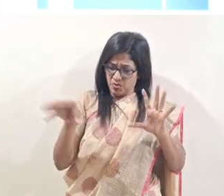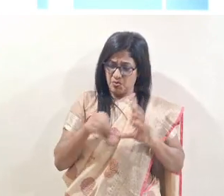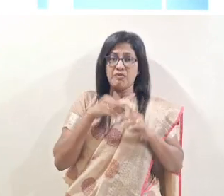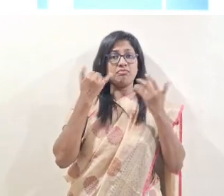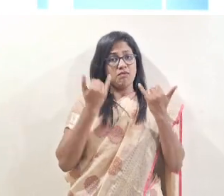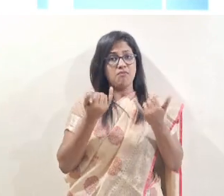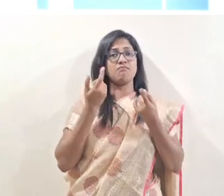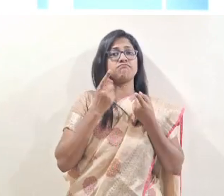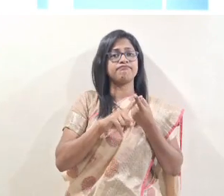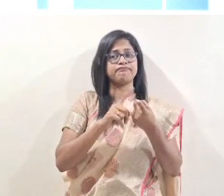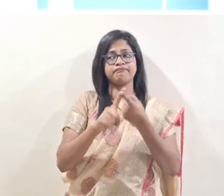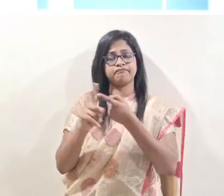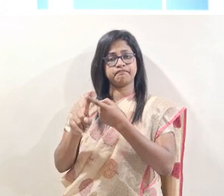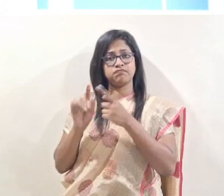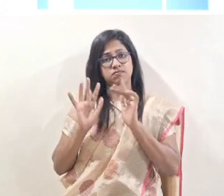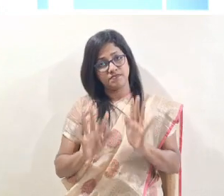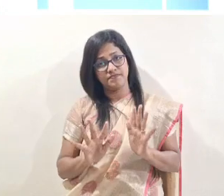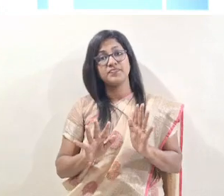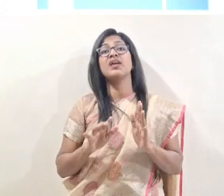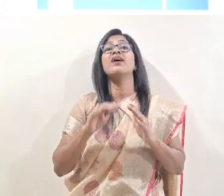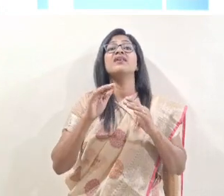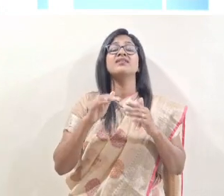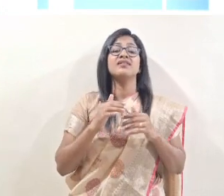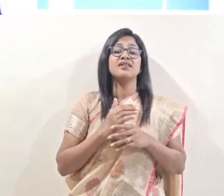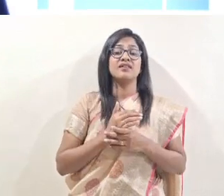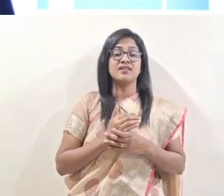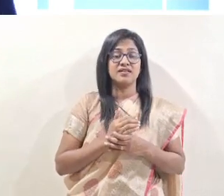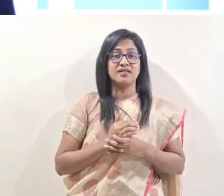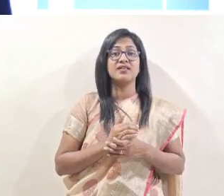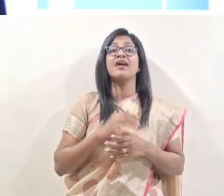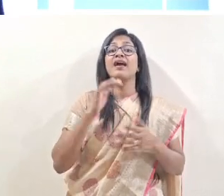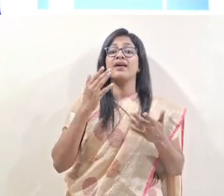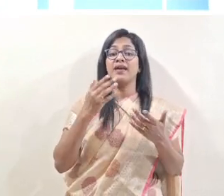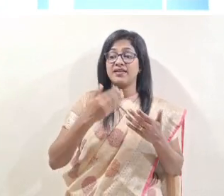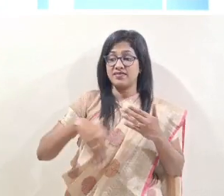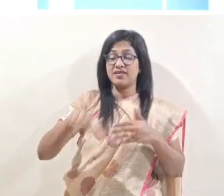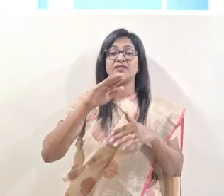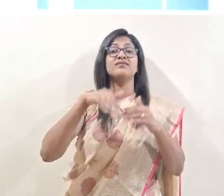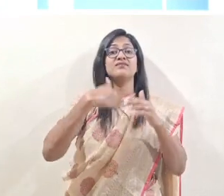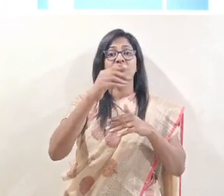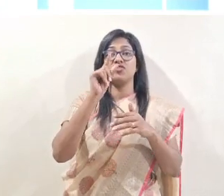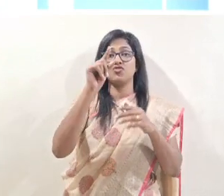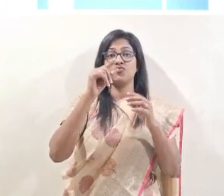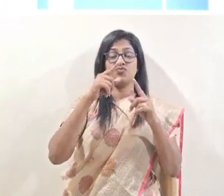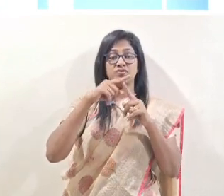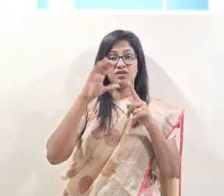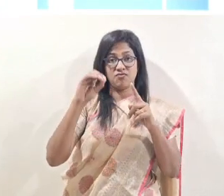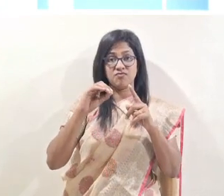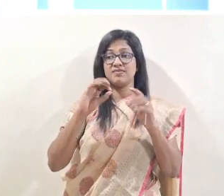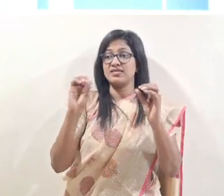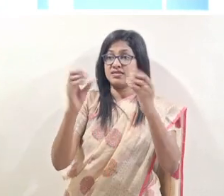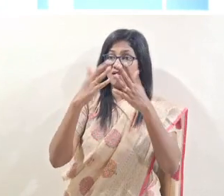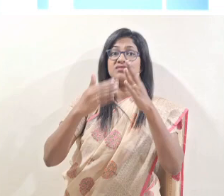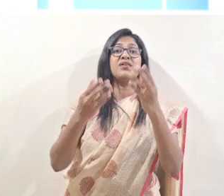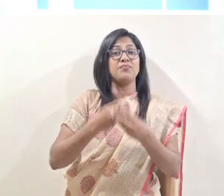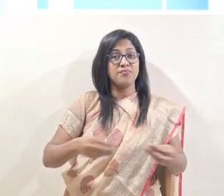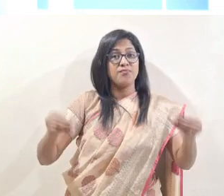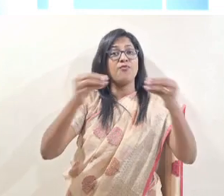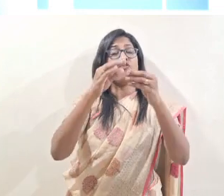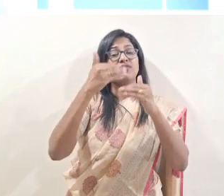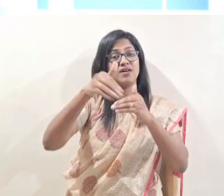and this will happen more as UTO comes. And so